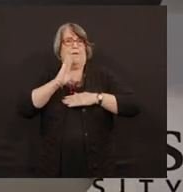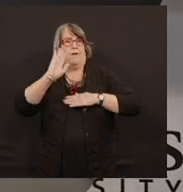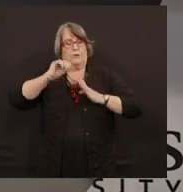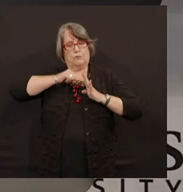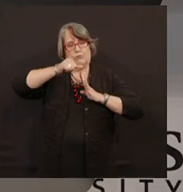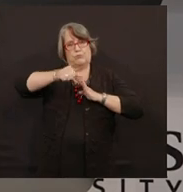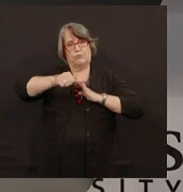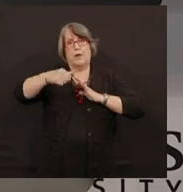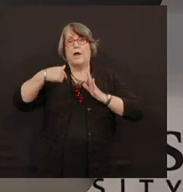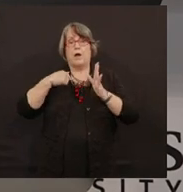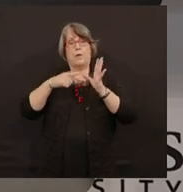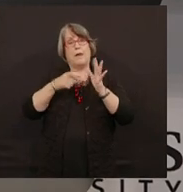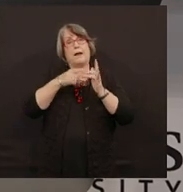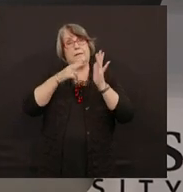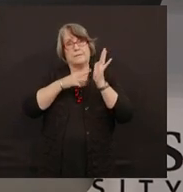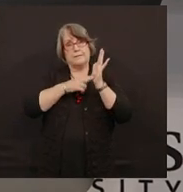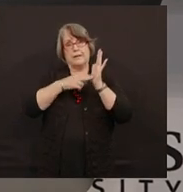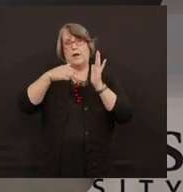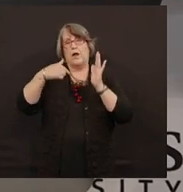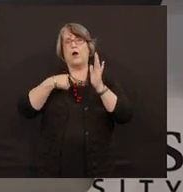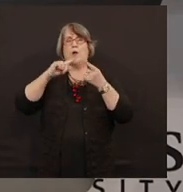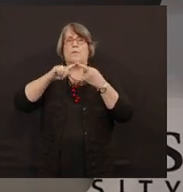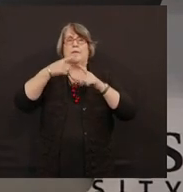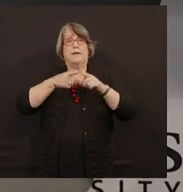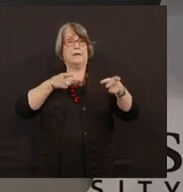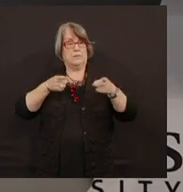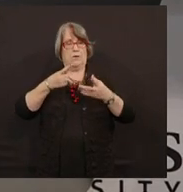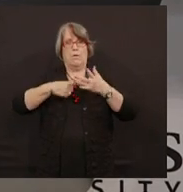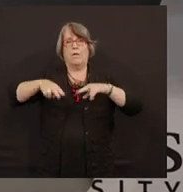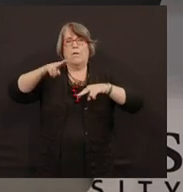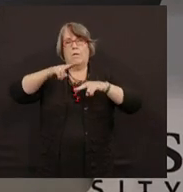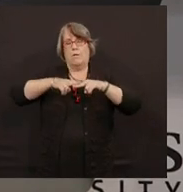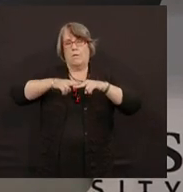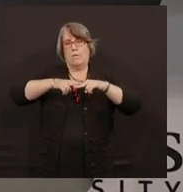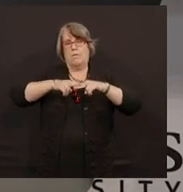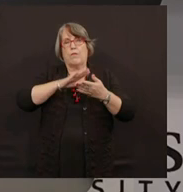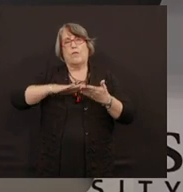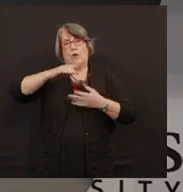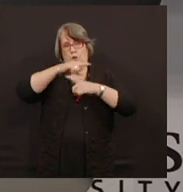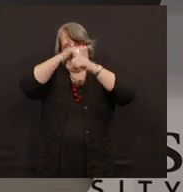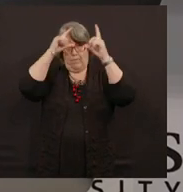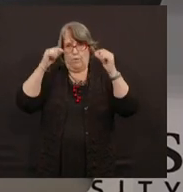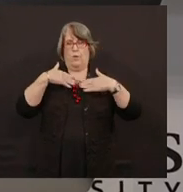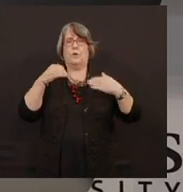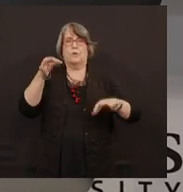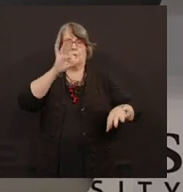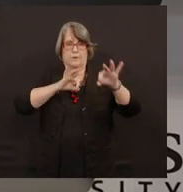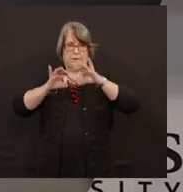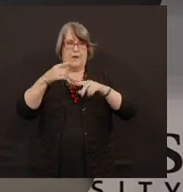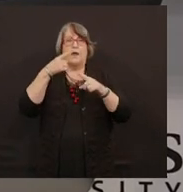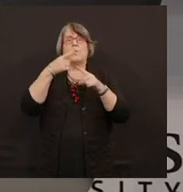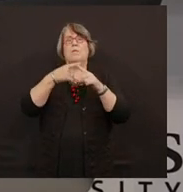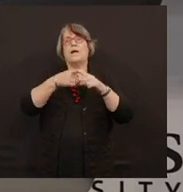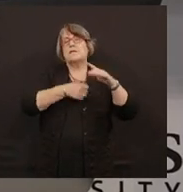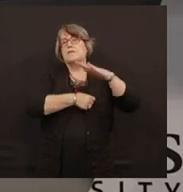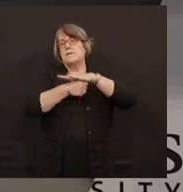name is Alison Kitson and I'm the Executive Director of the College of Nursing and Health Sciences and also the